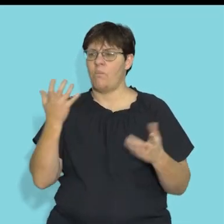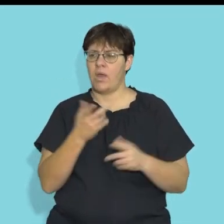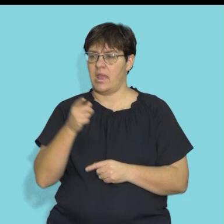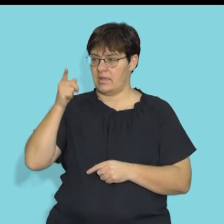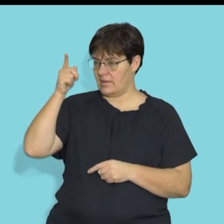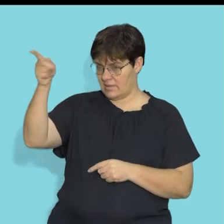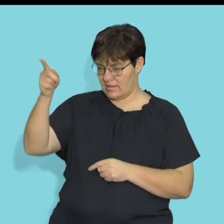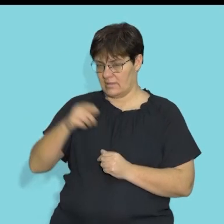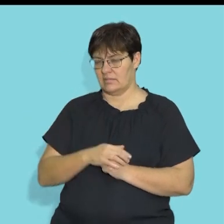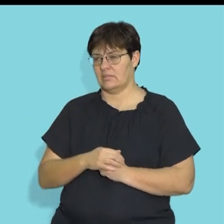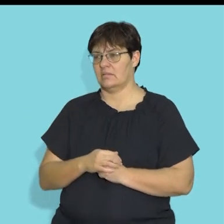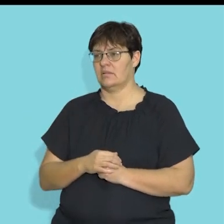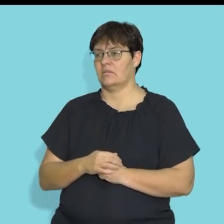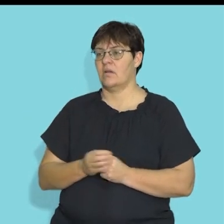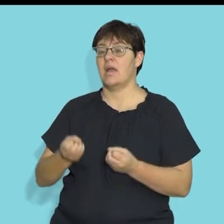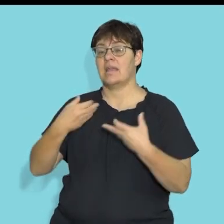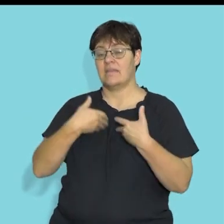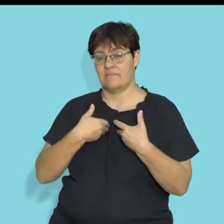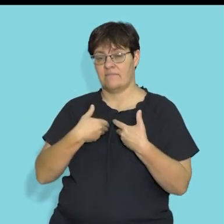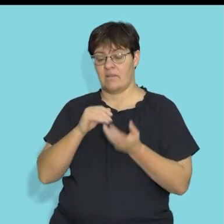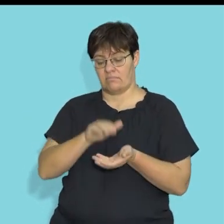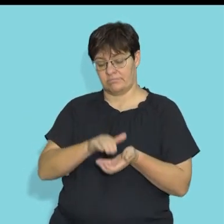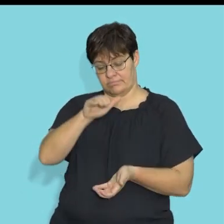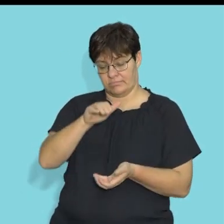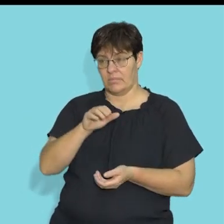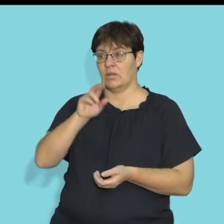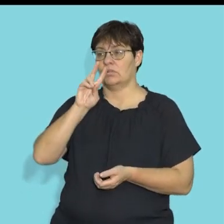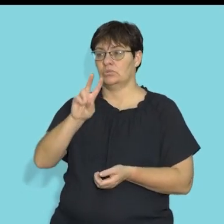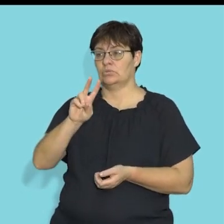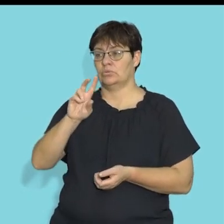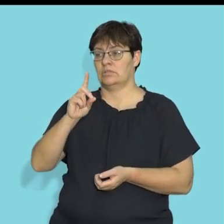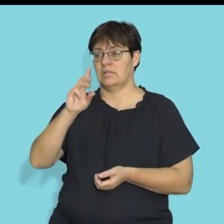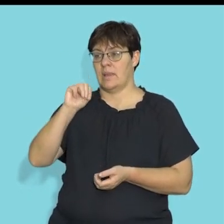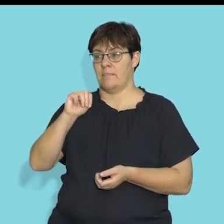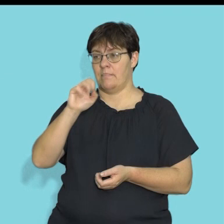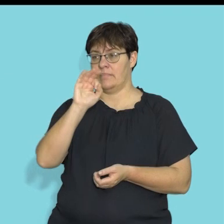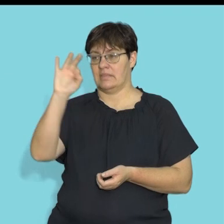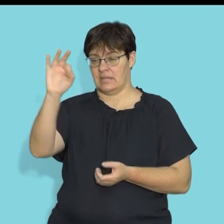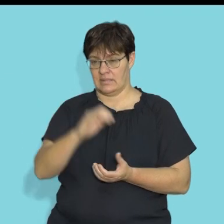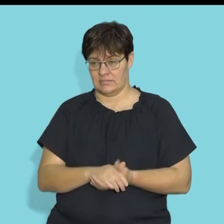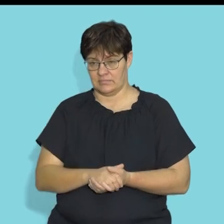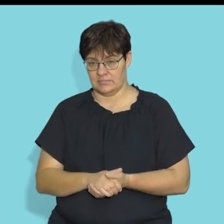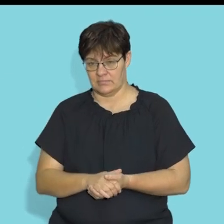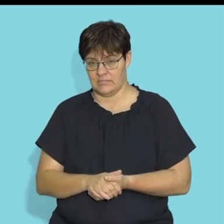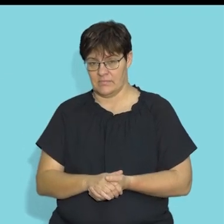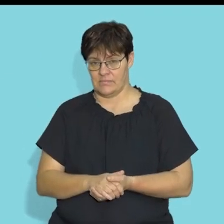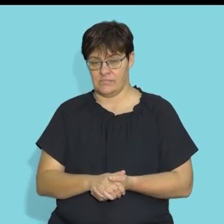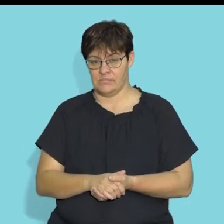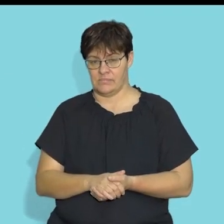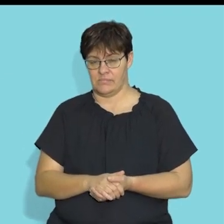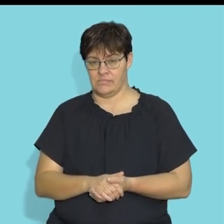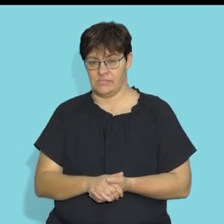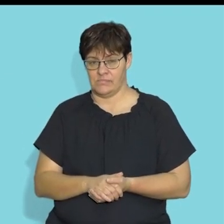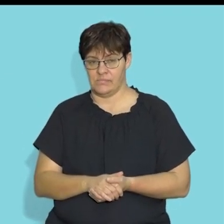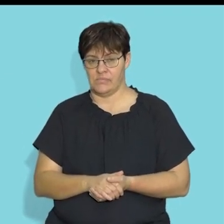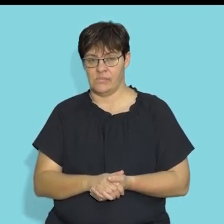from? V was given to us, and V is in the correct unit,